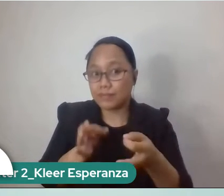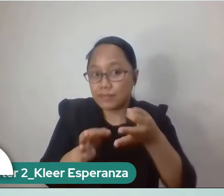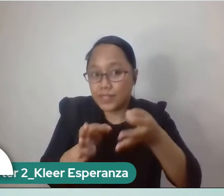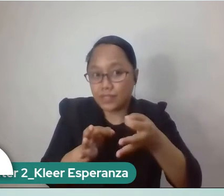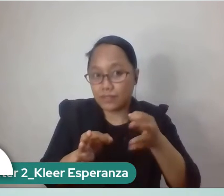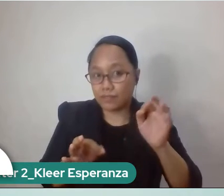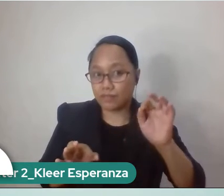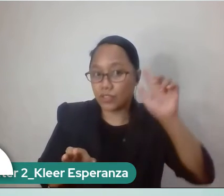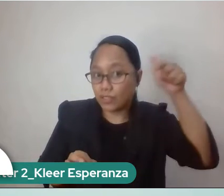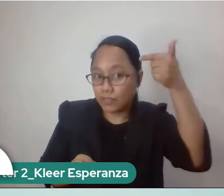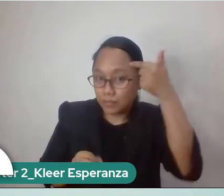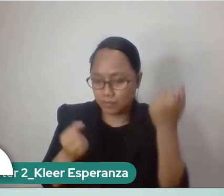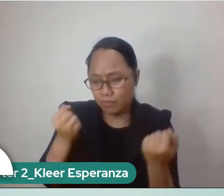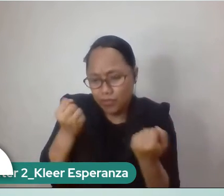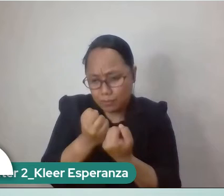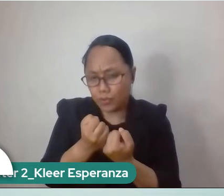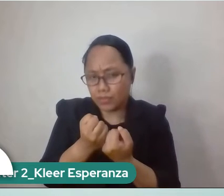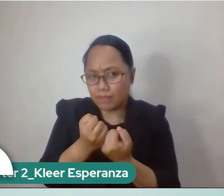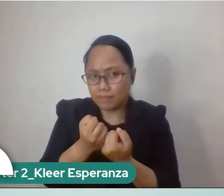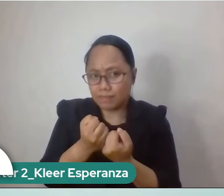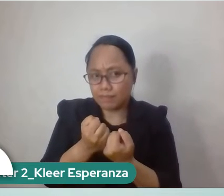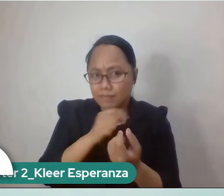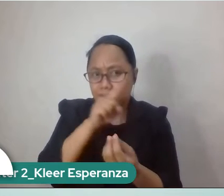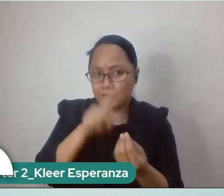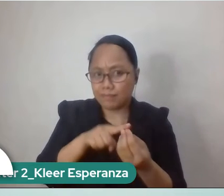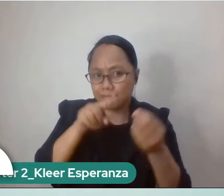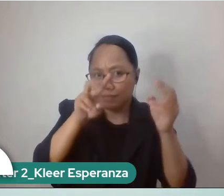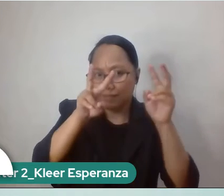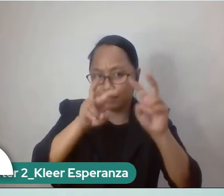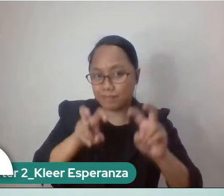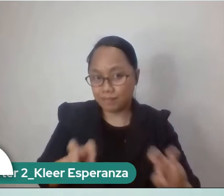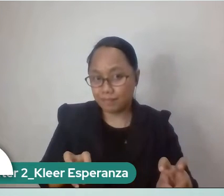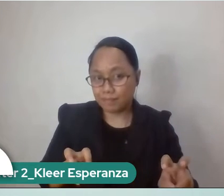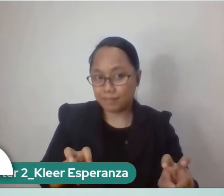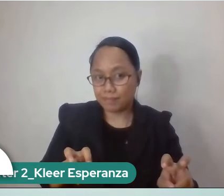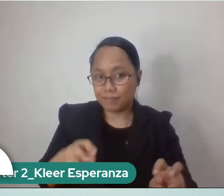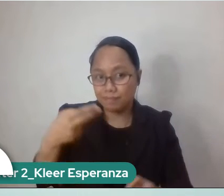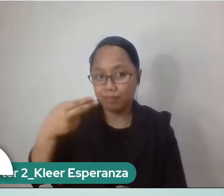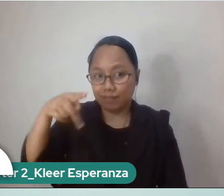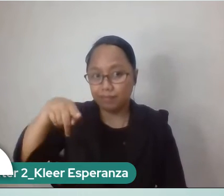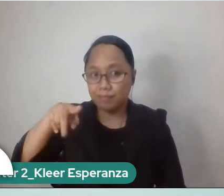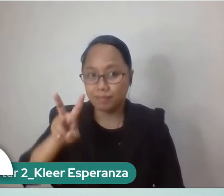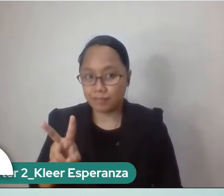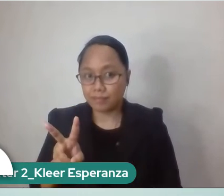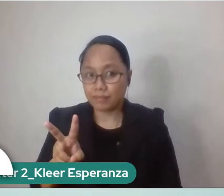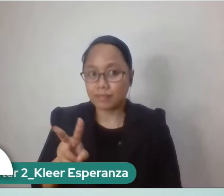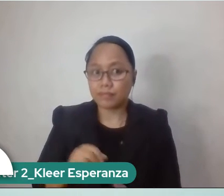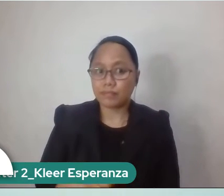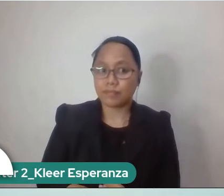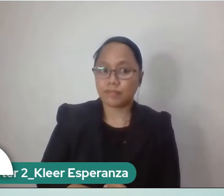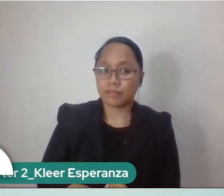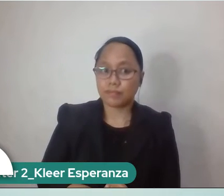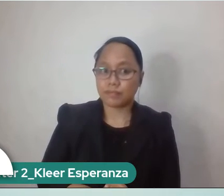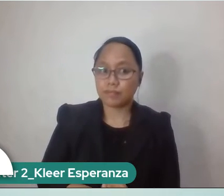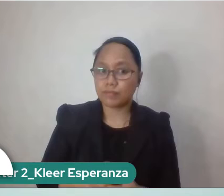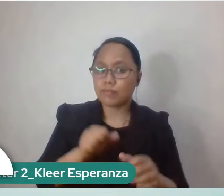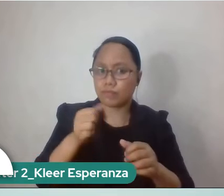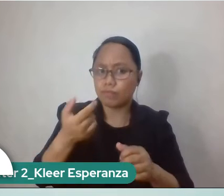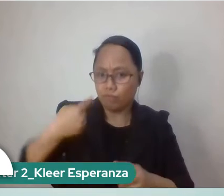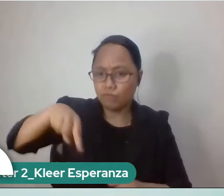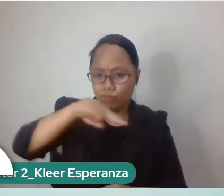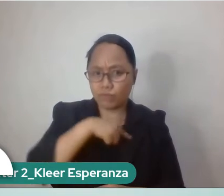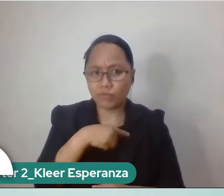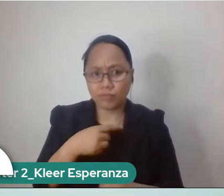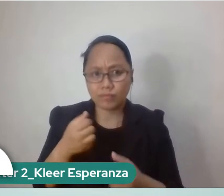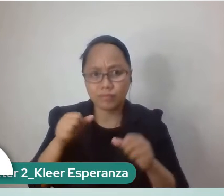supporting government and work to ensure sustainability. So it's really critical that